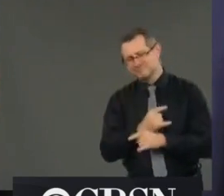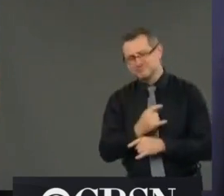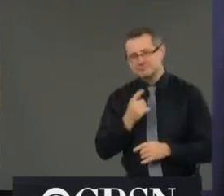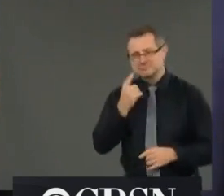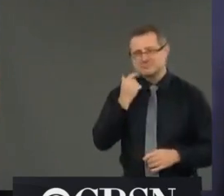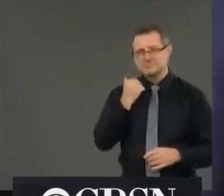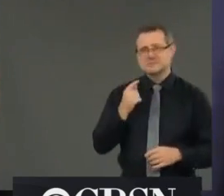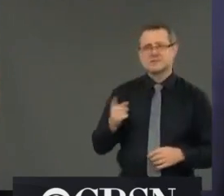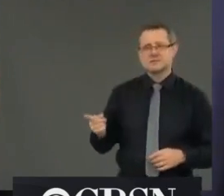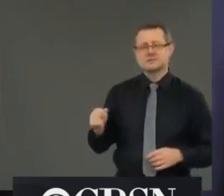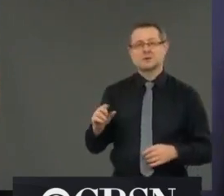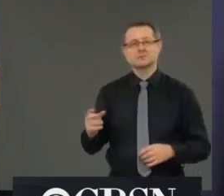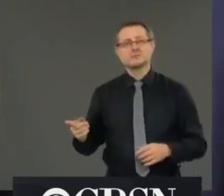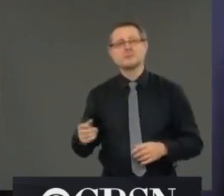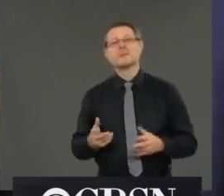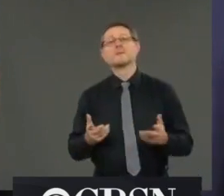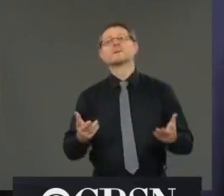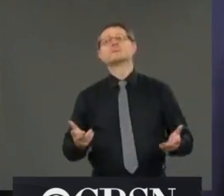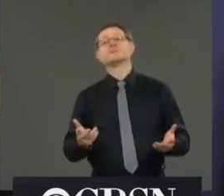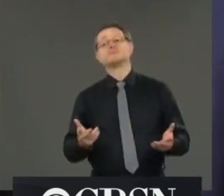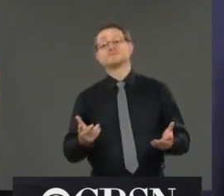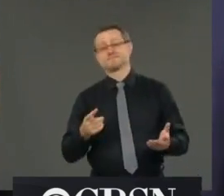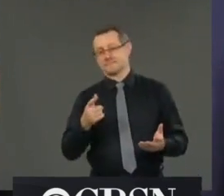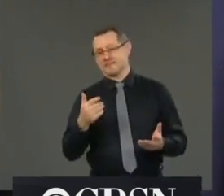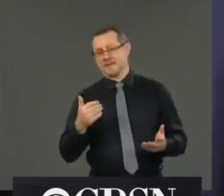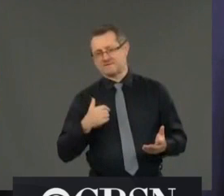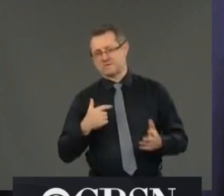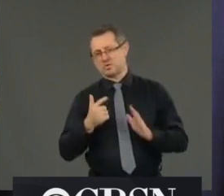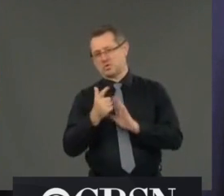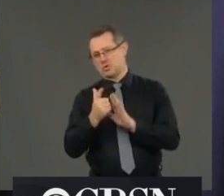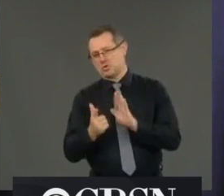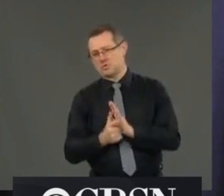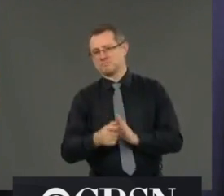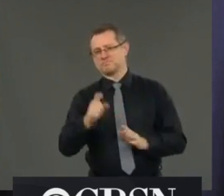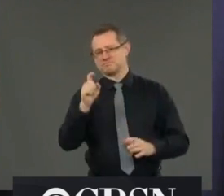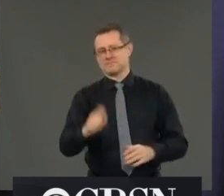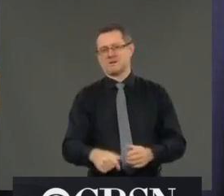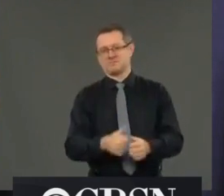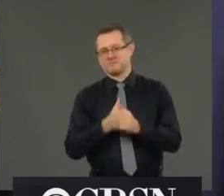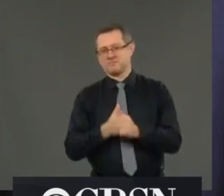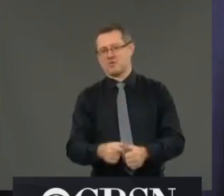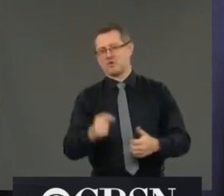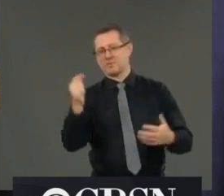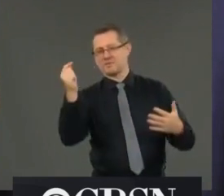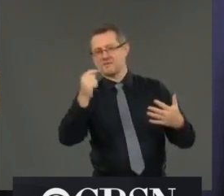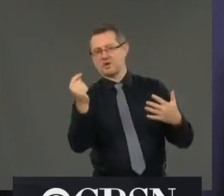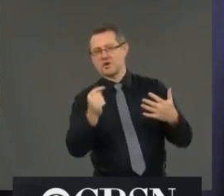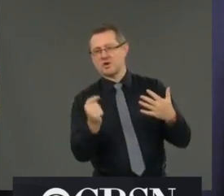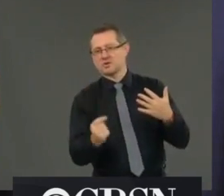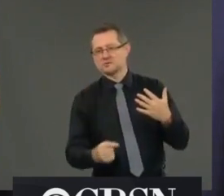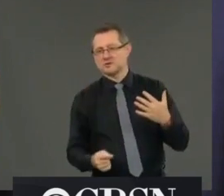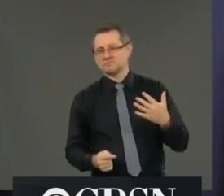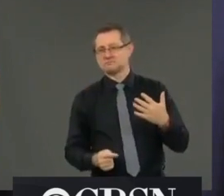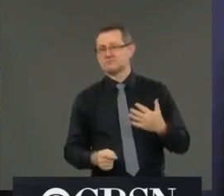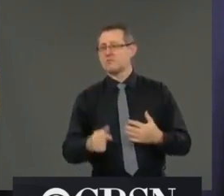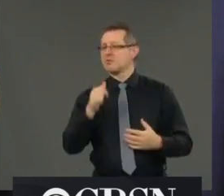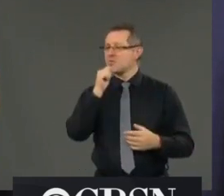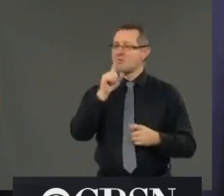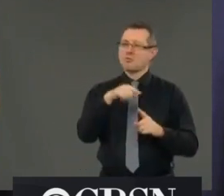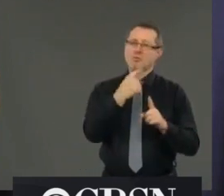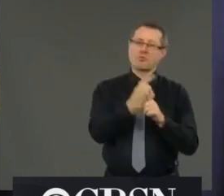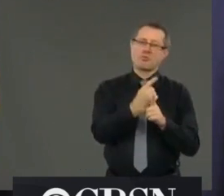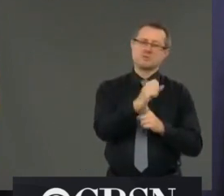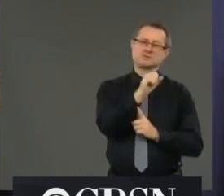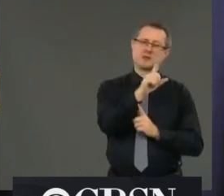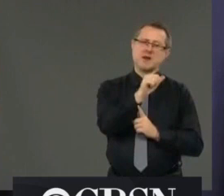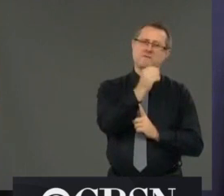So there are laws to enforce besides the SLA food law. But everybody